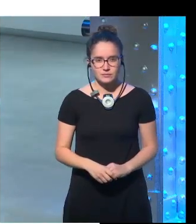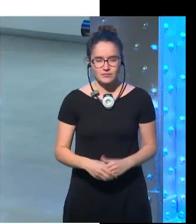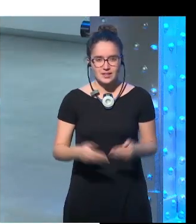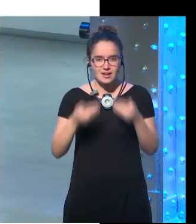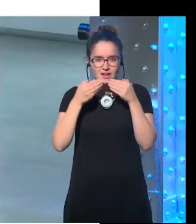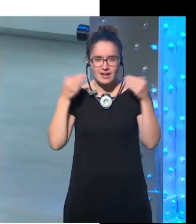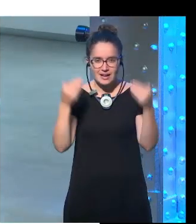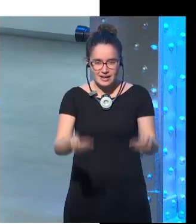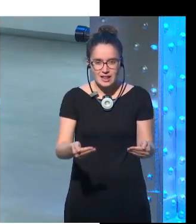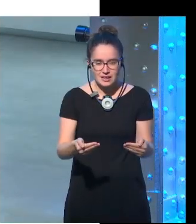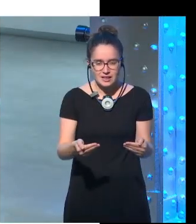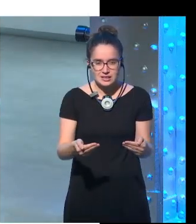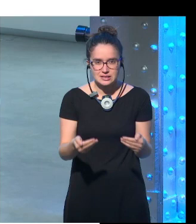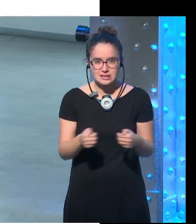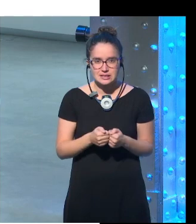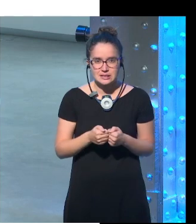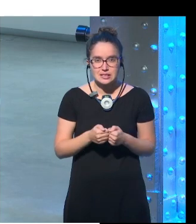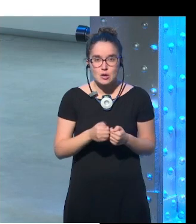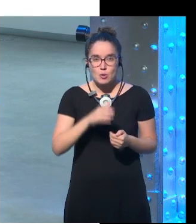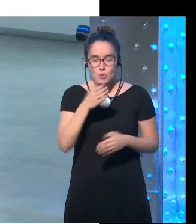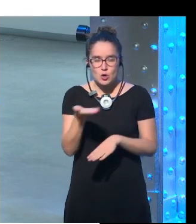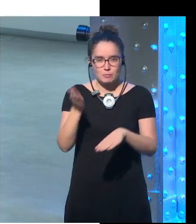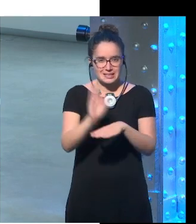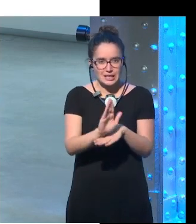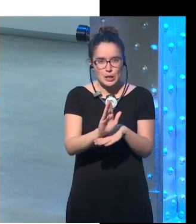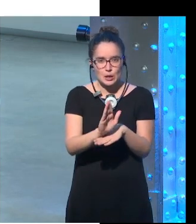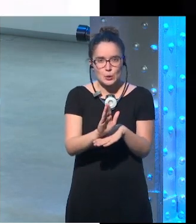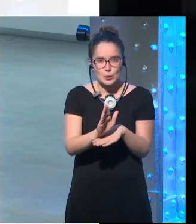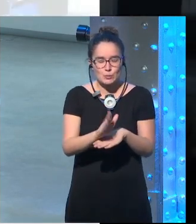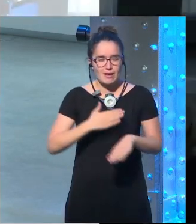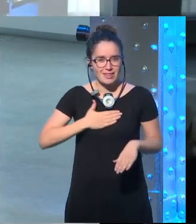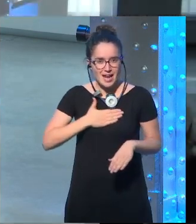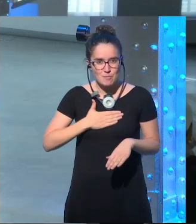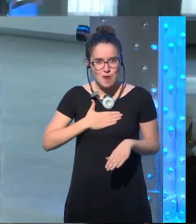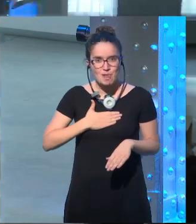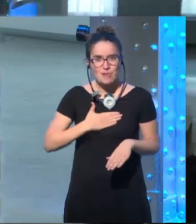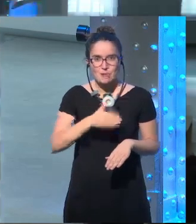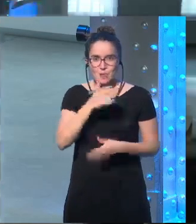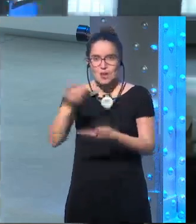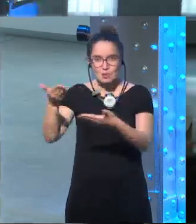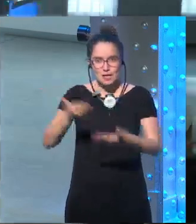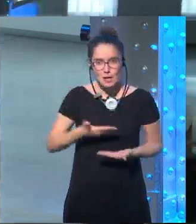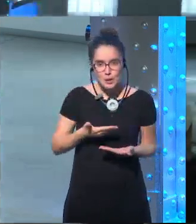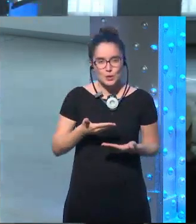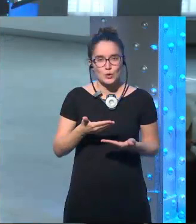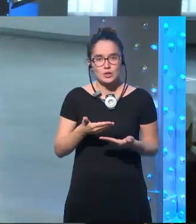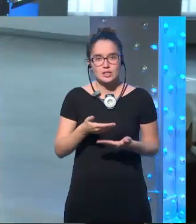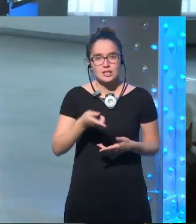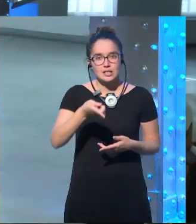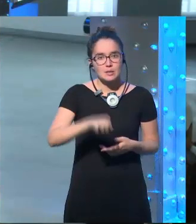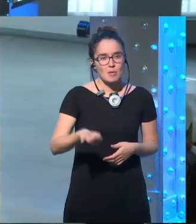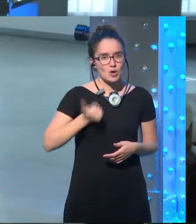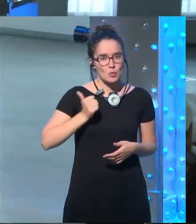Thank you, first of all, for your kind introduction. Thank you for the kind invitation and the opportunity to speak here